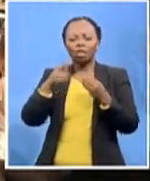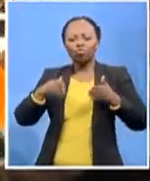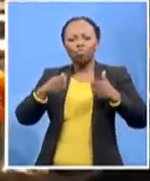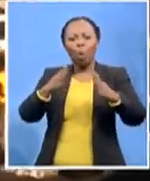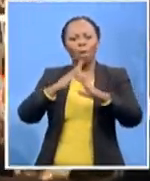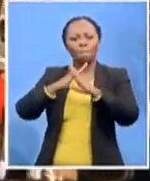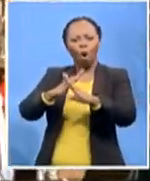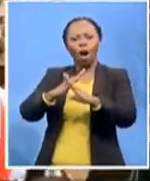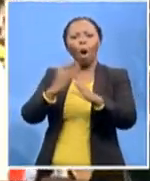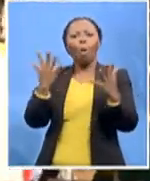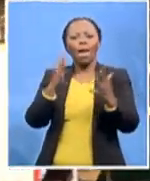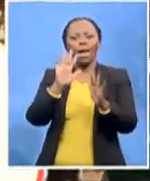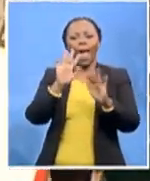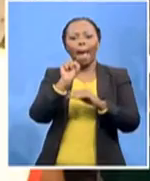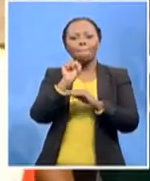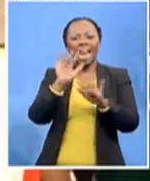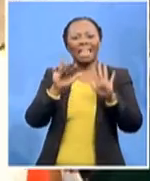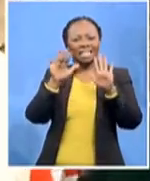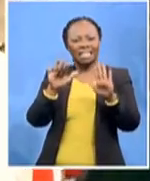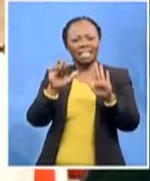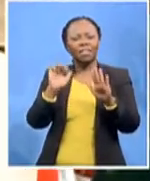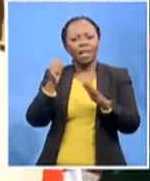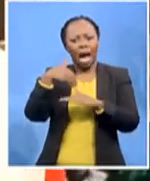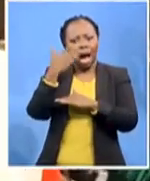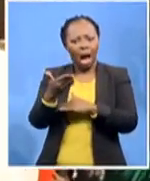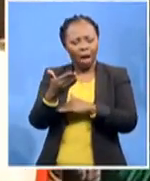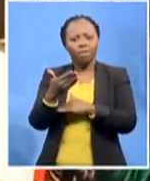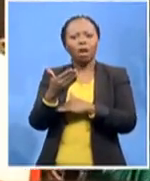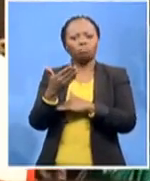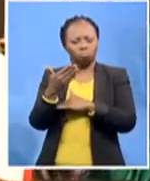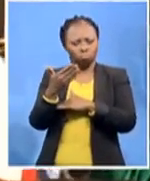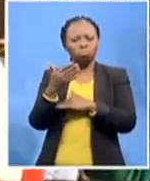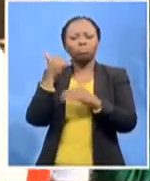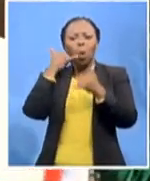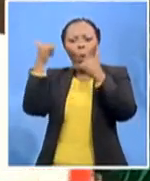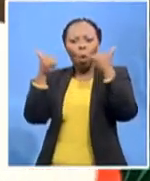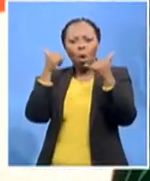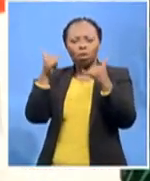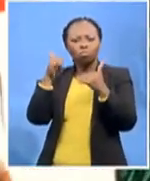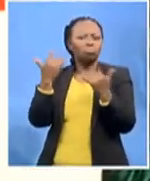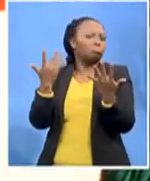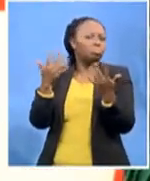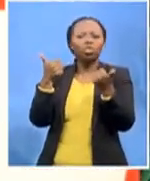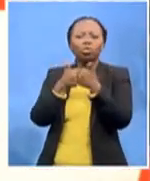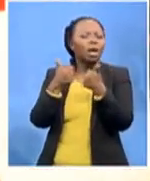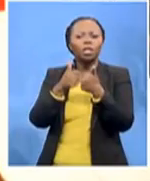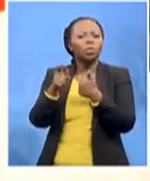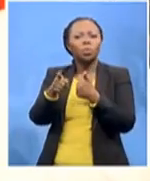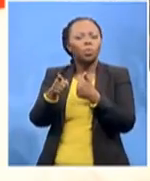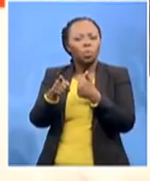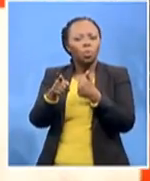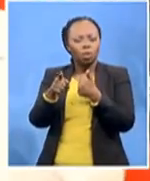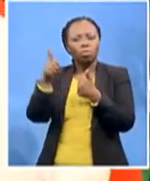after that, I had to make some calls to find out what are the challenges. I was informed that the community is